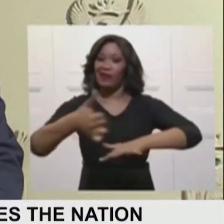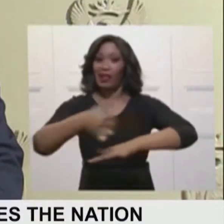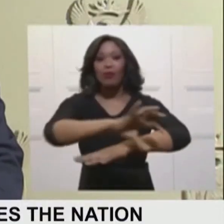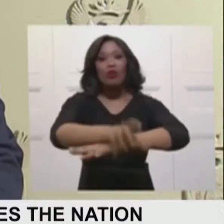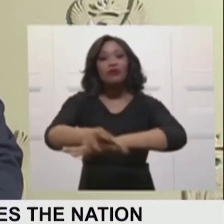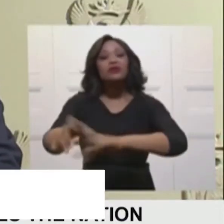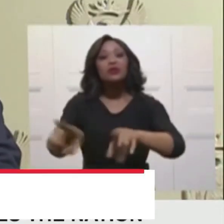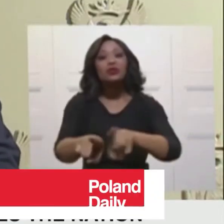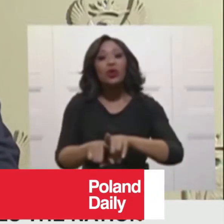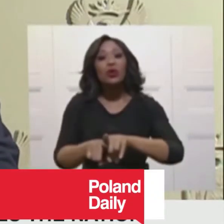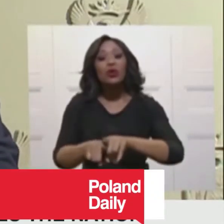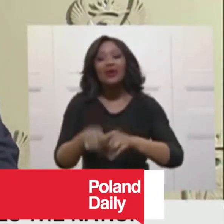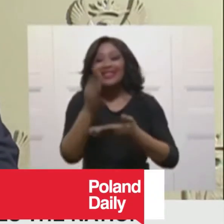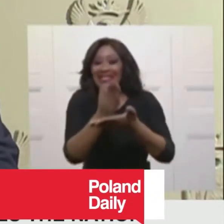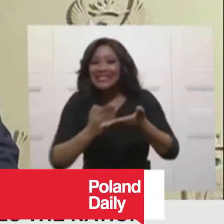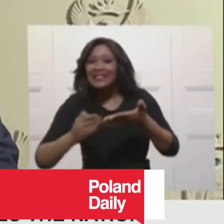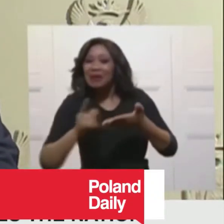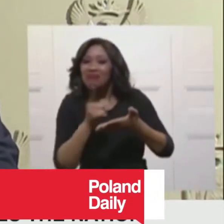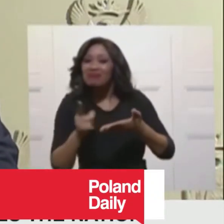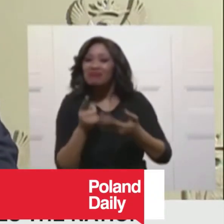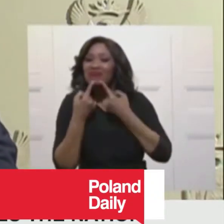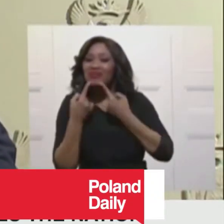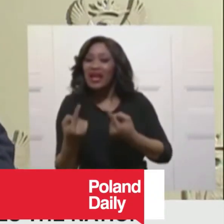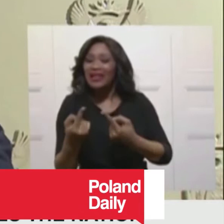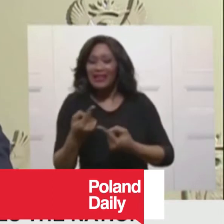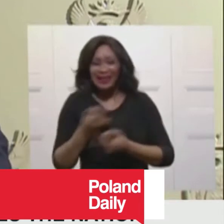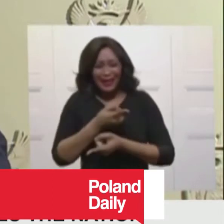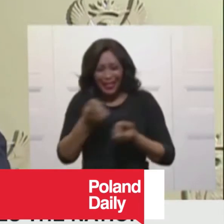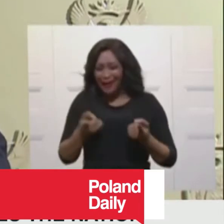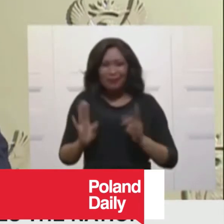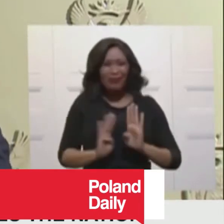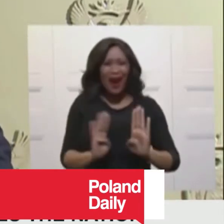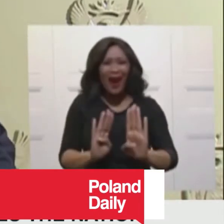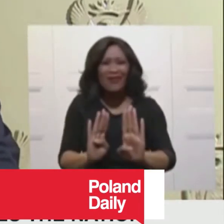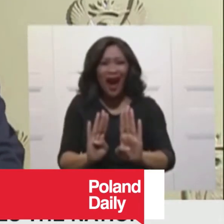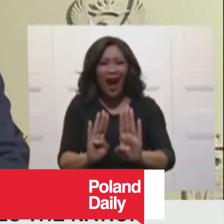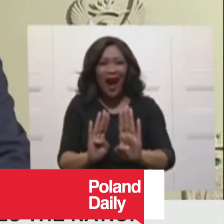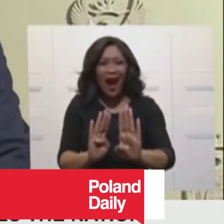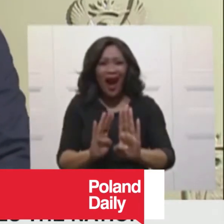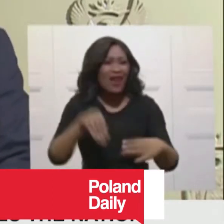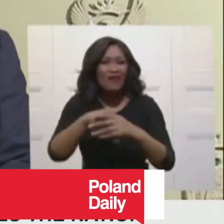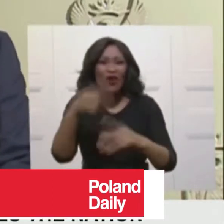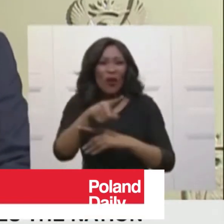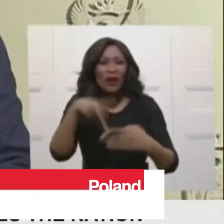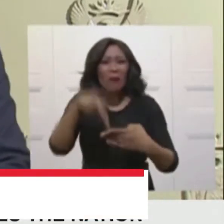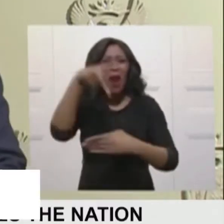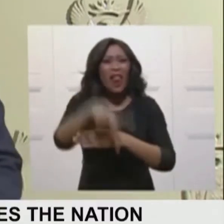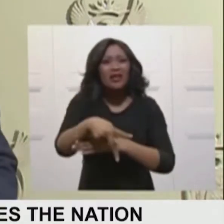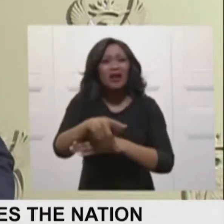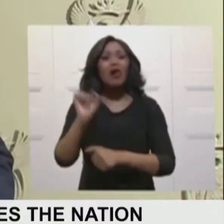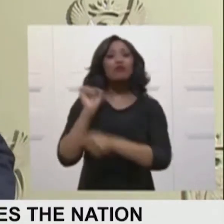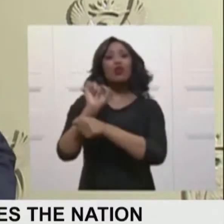Some have characterized these actions as a form of political protest.